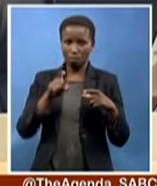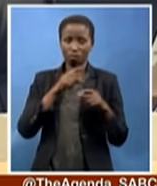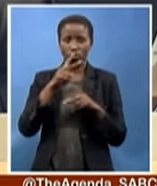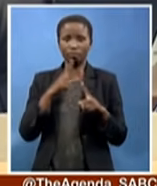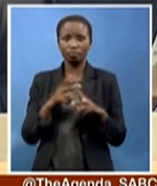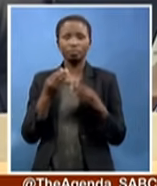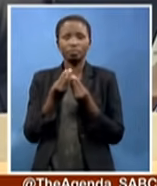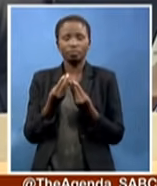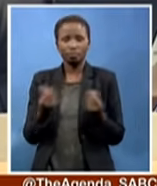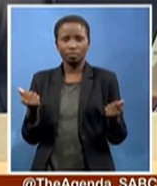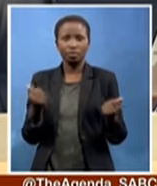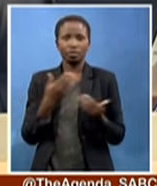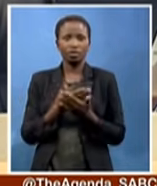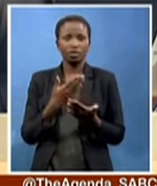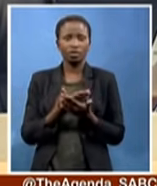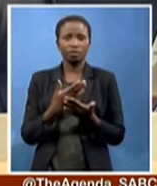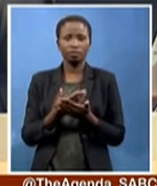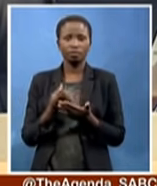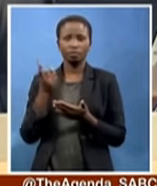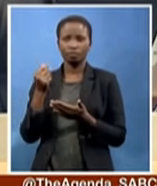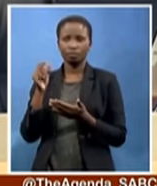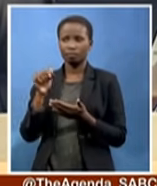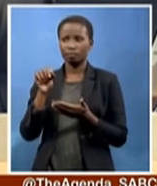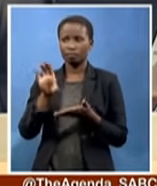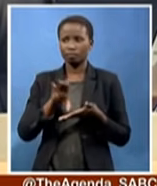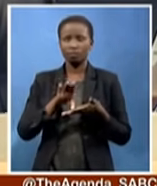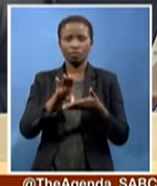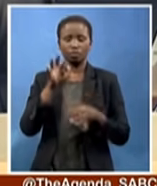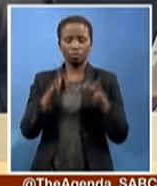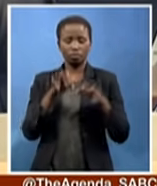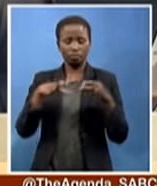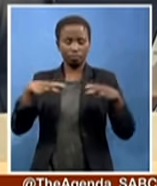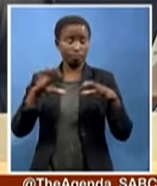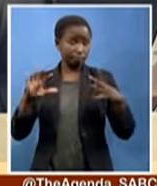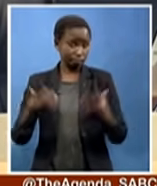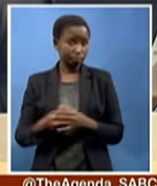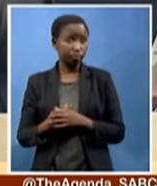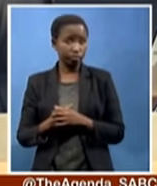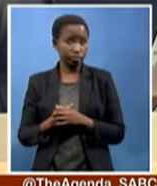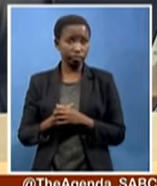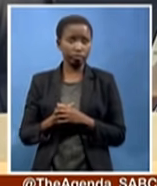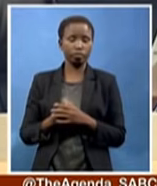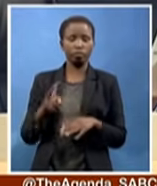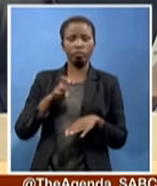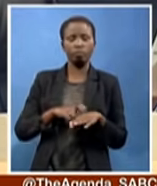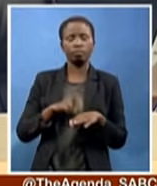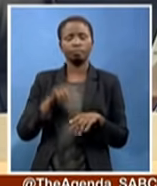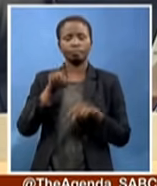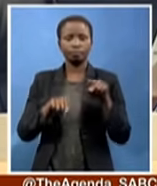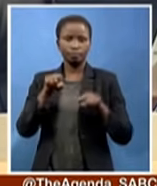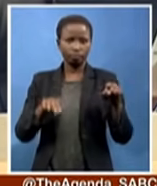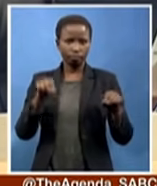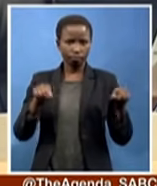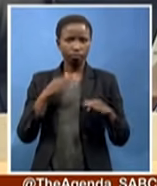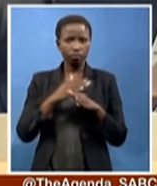Any successful multi-party democracy requires a diversity of functioning political parties that